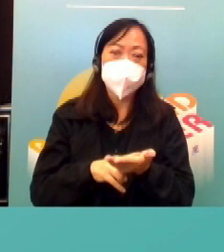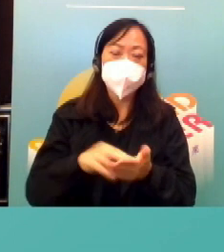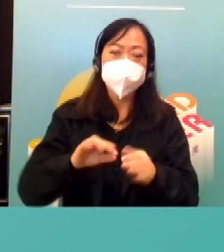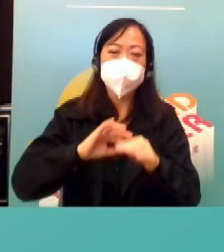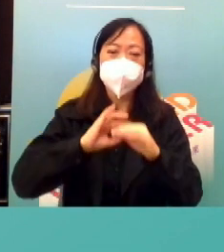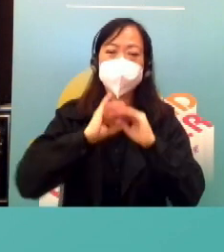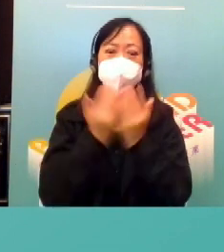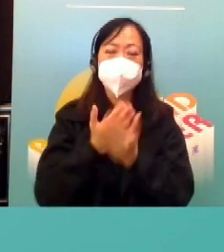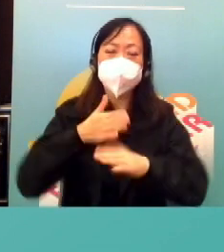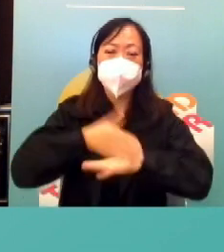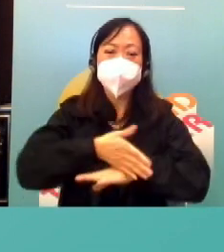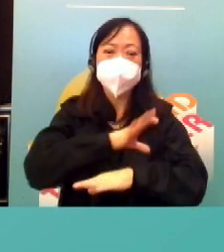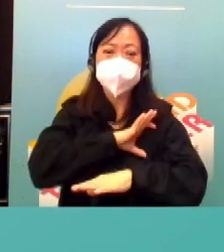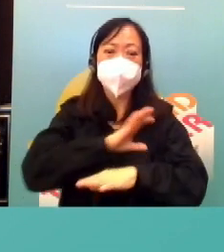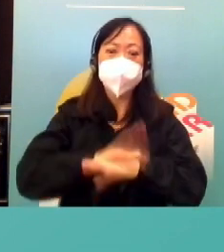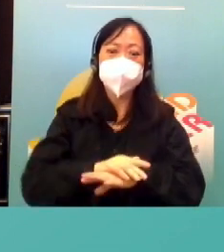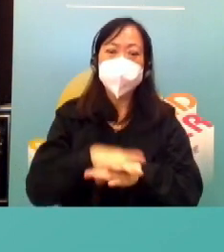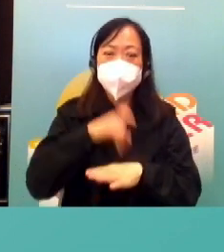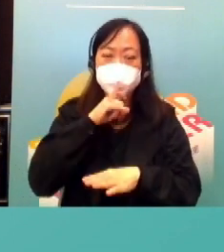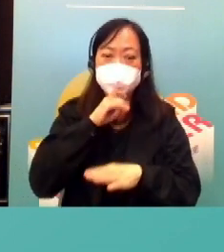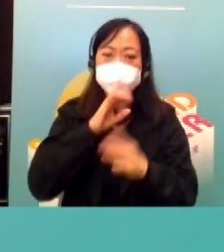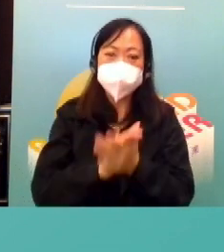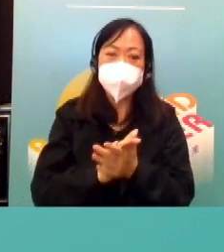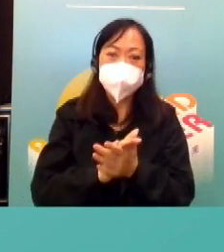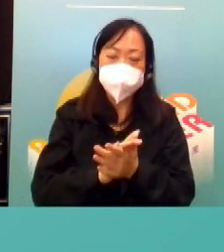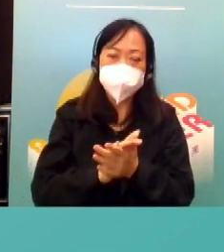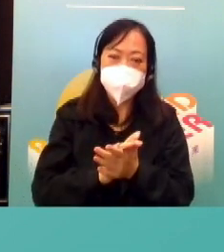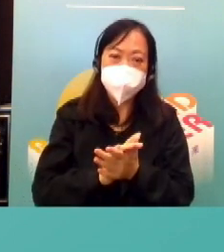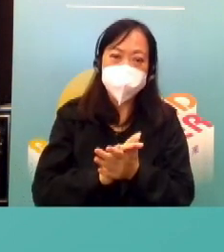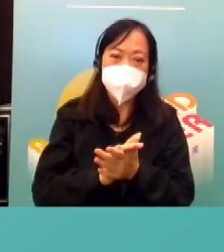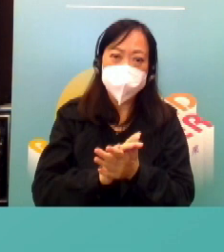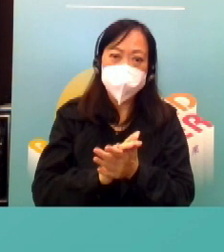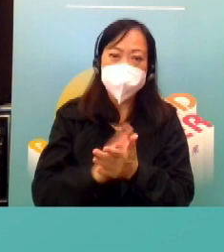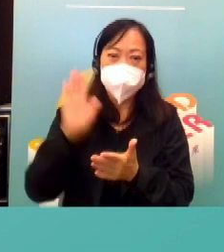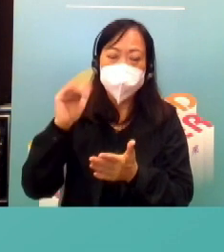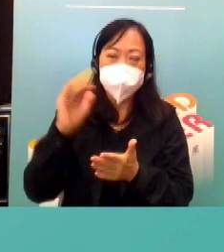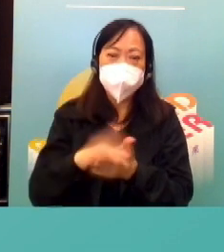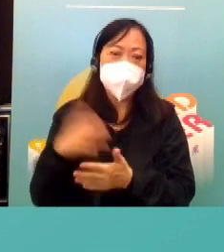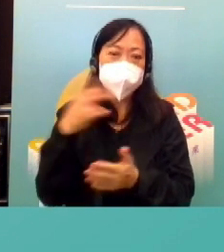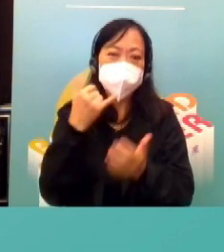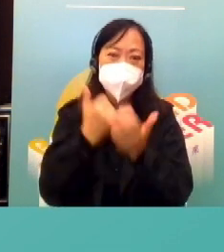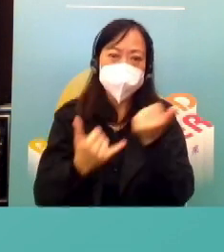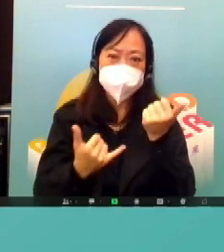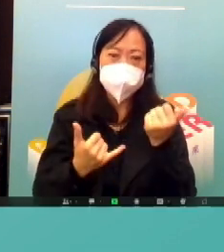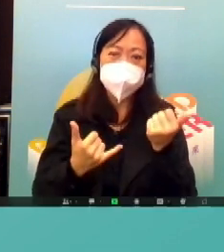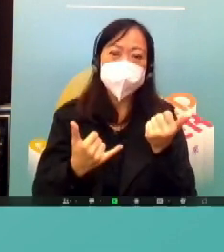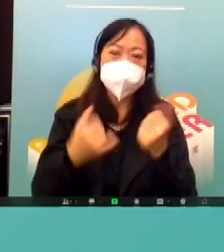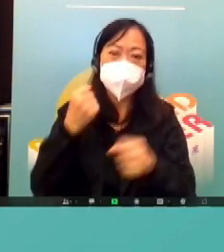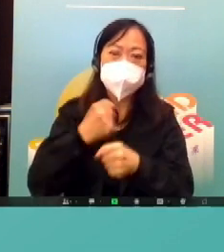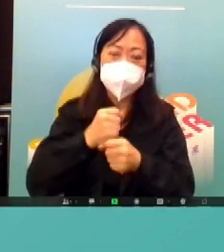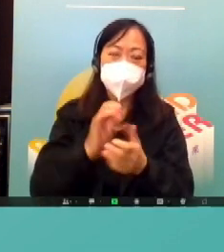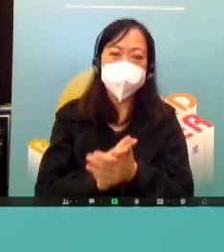space for renewable energy. Sorry for taking longer than I was assigned the time, and I